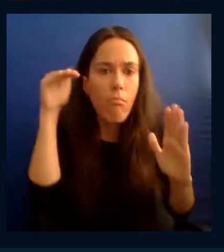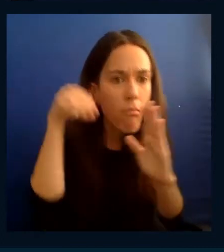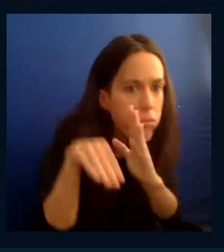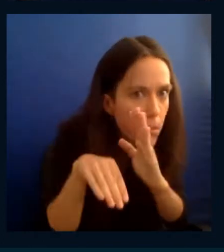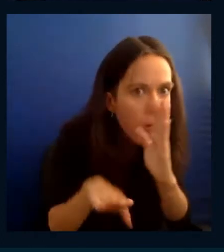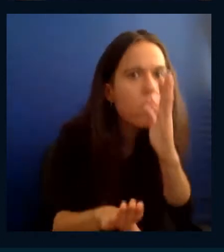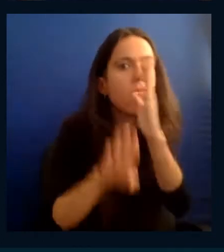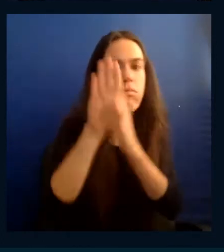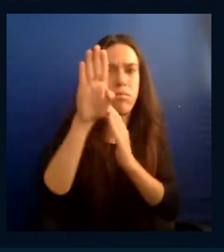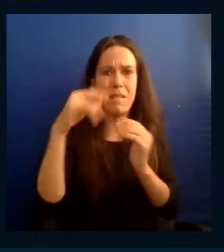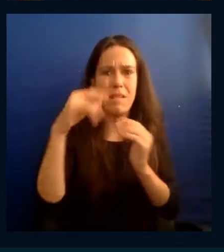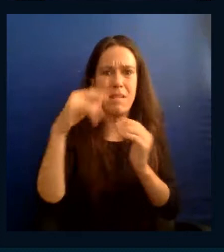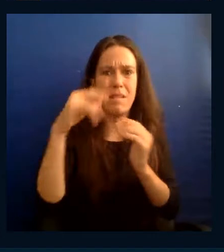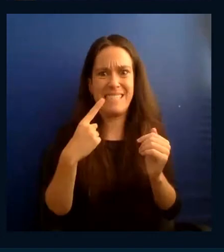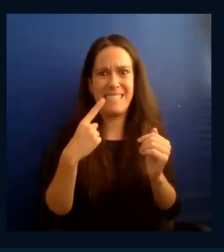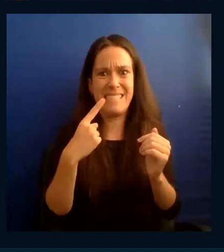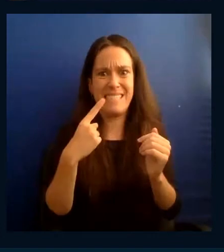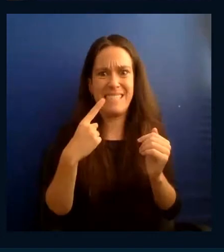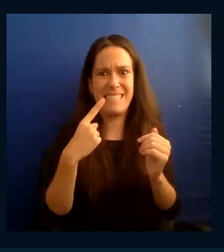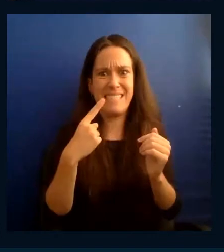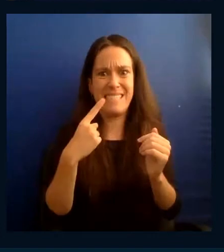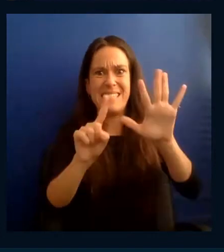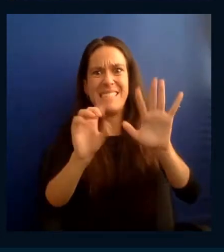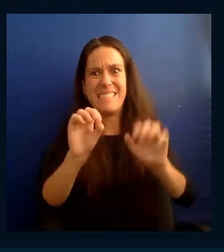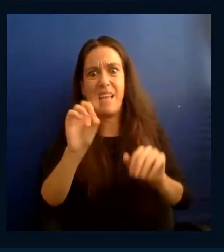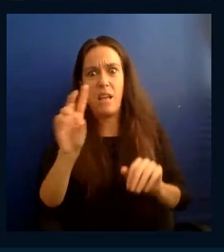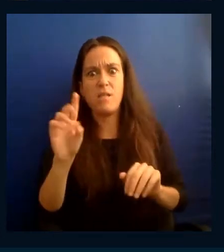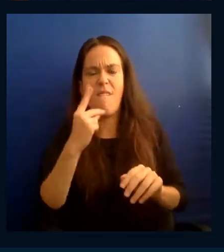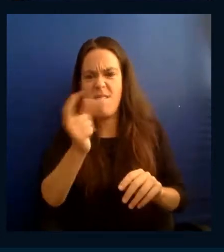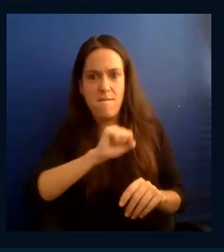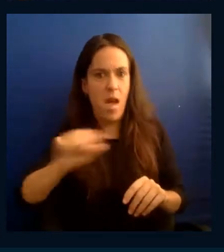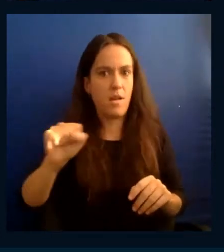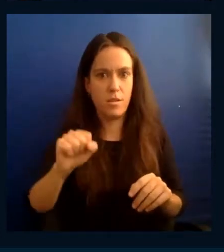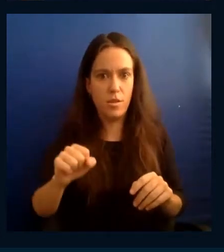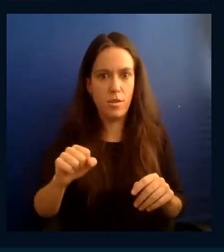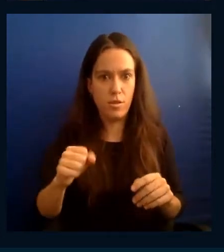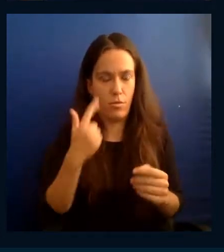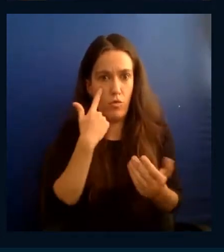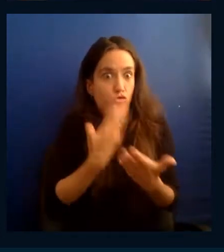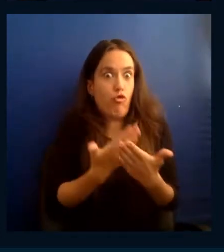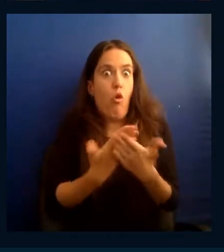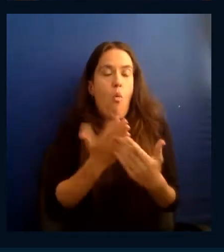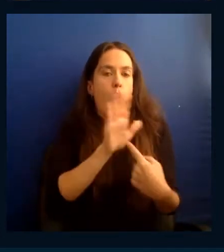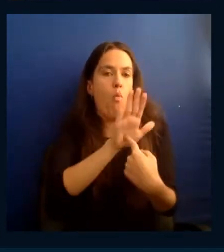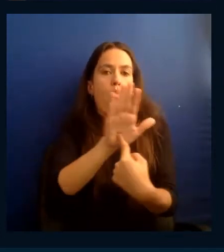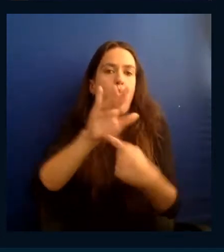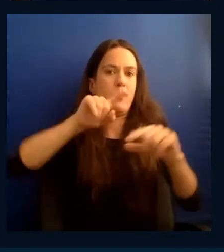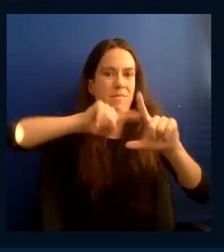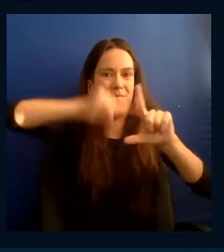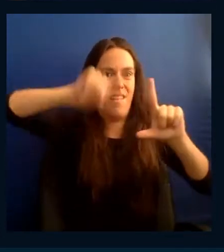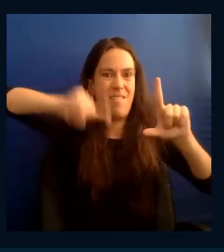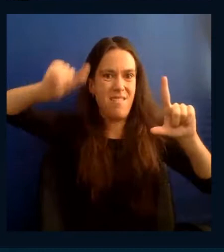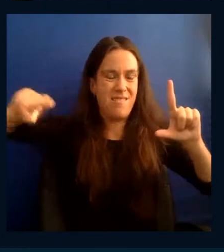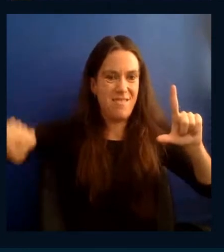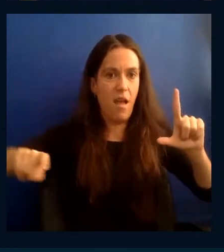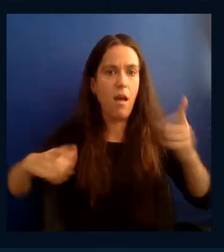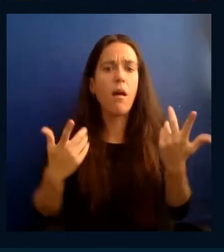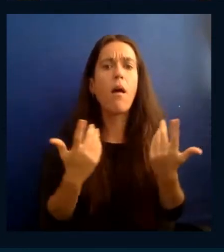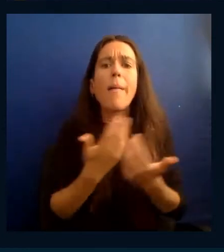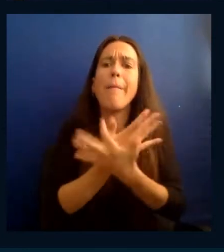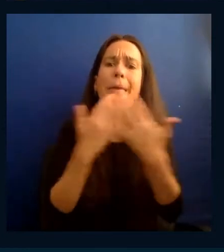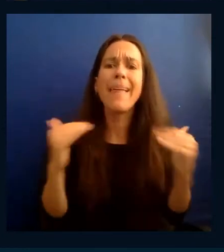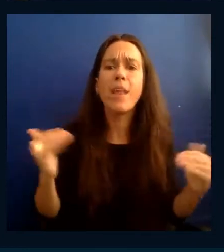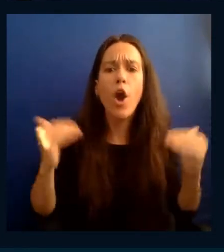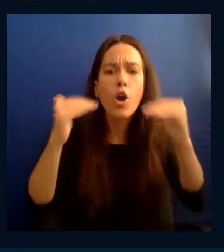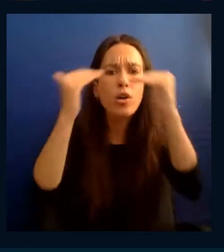times faster. And we know we have a 7 times lower change failure rate from these high-performing companies. And of course, our organizations want to know, how